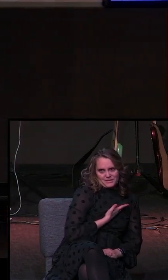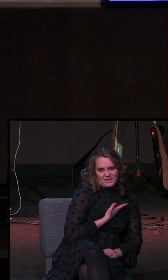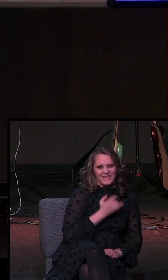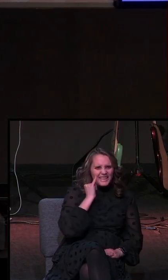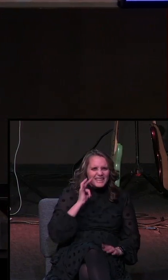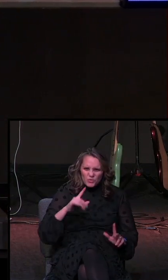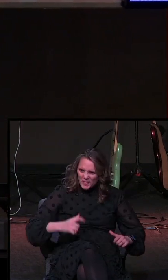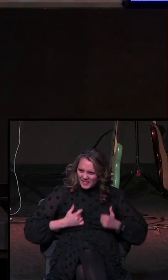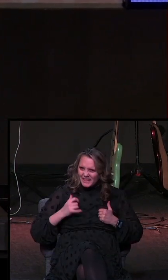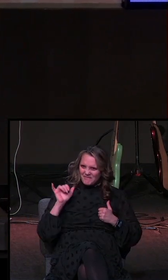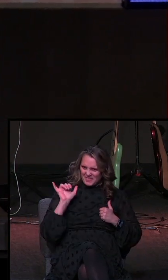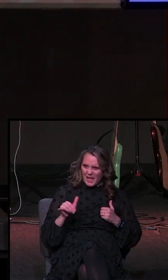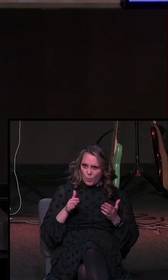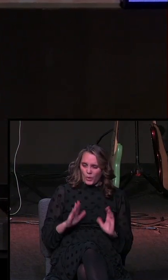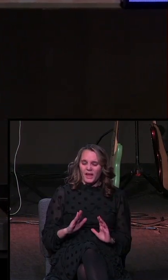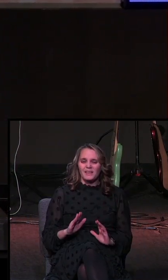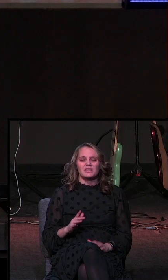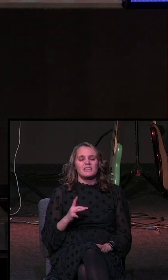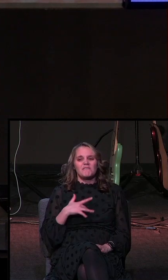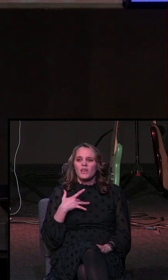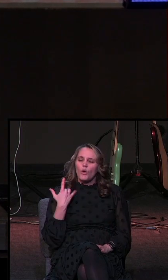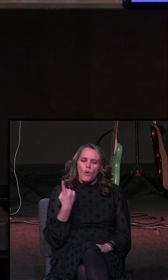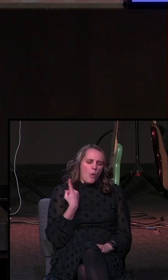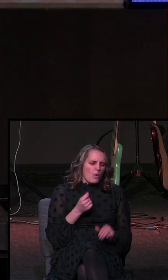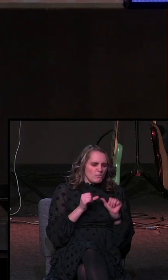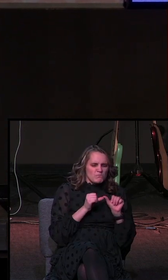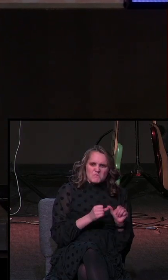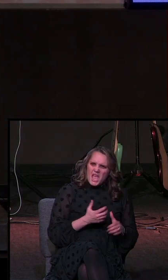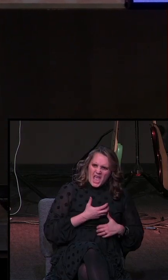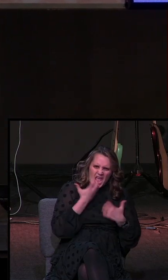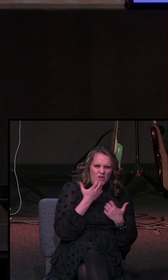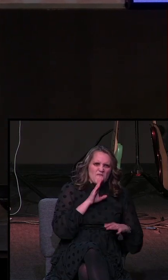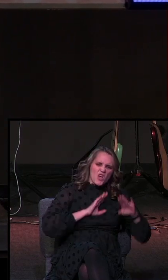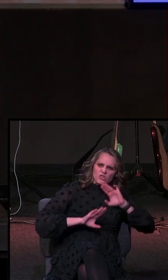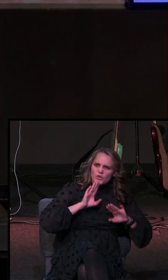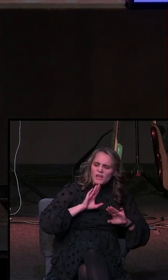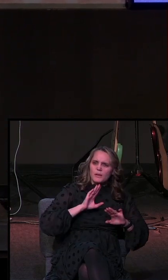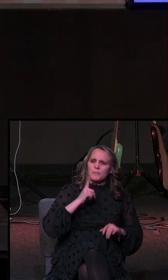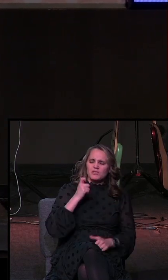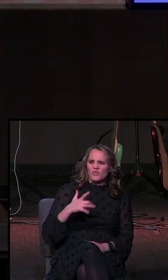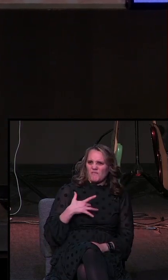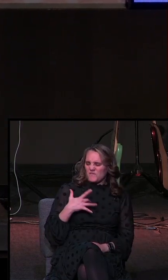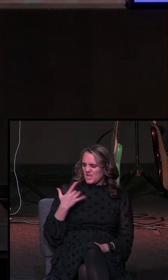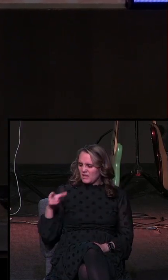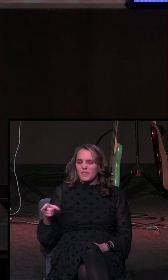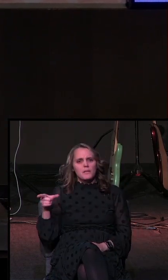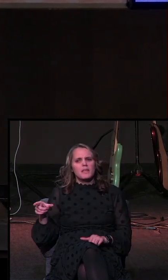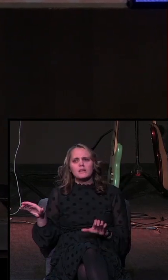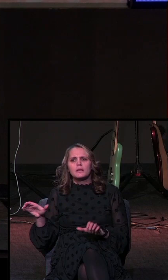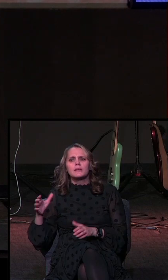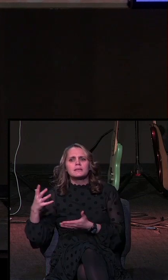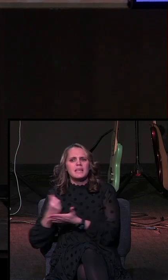that's kind of your outlook, it either leads to feeling constantly angry and frustrated because you feel like they're, you know, kind of getting a better deal than